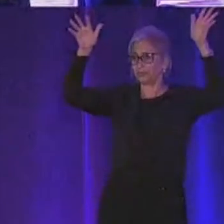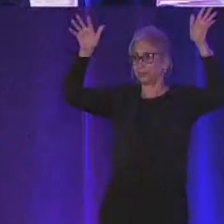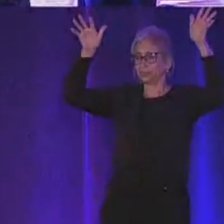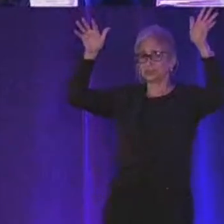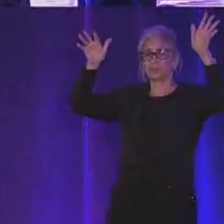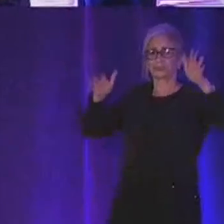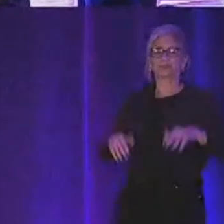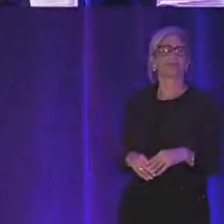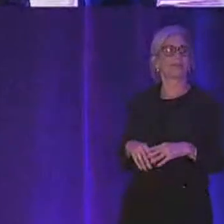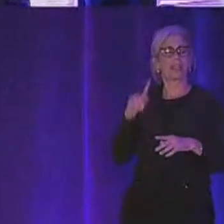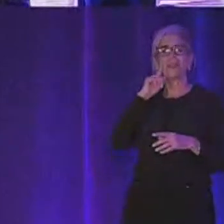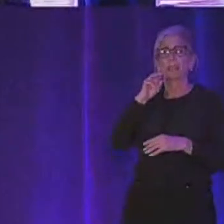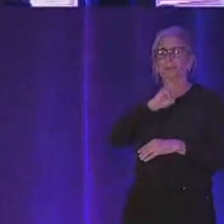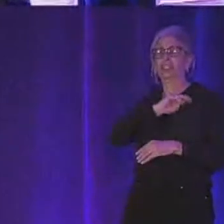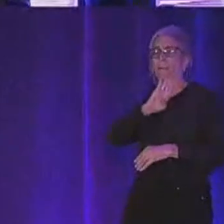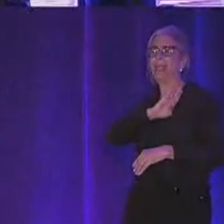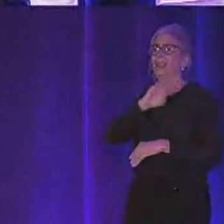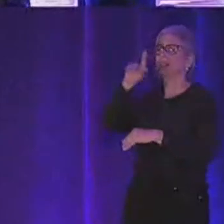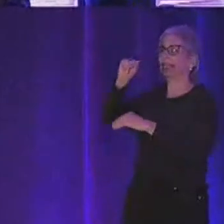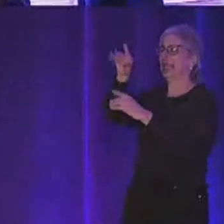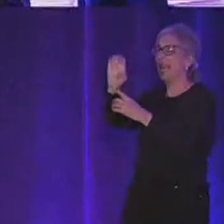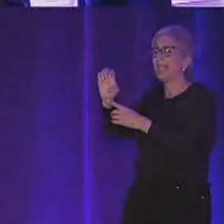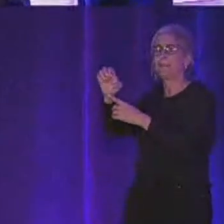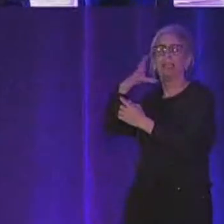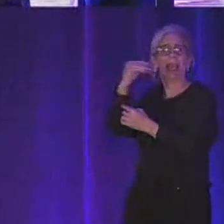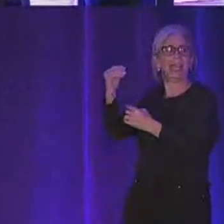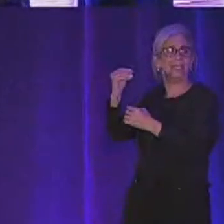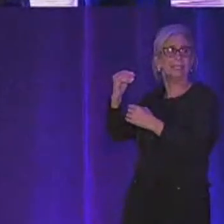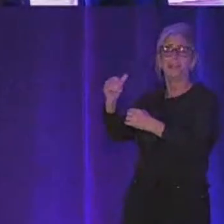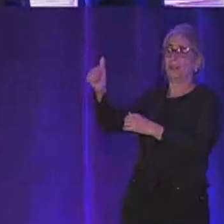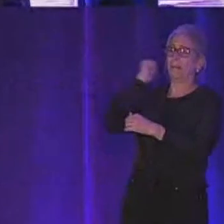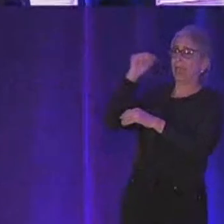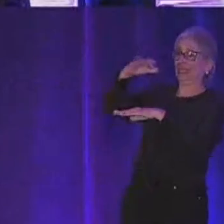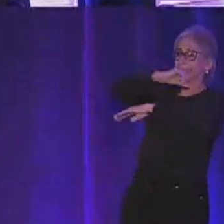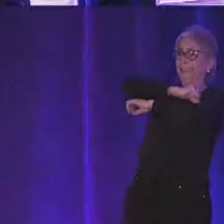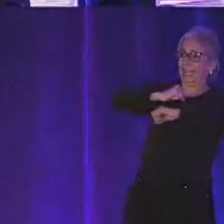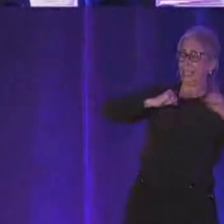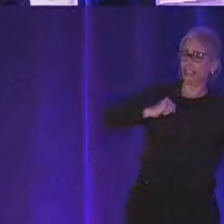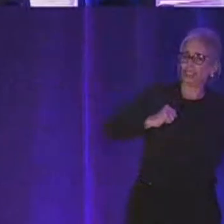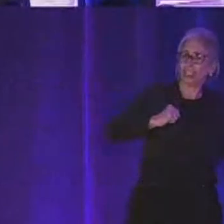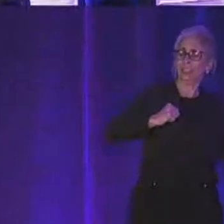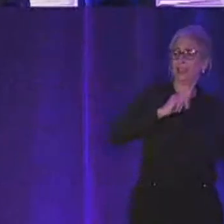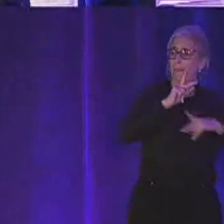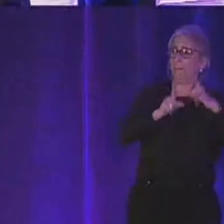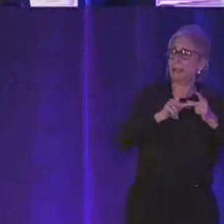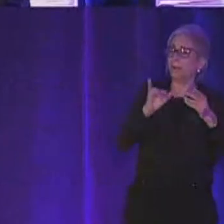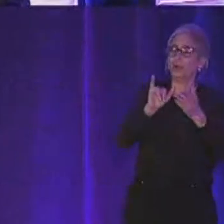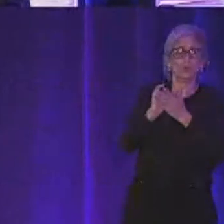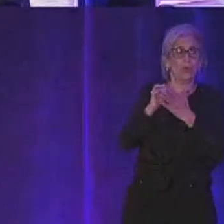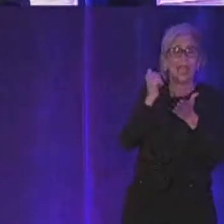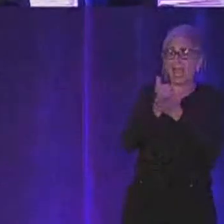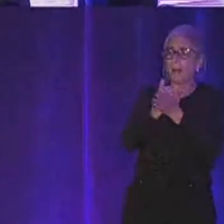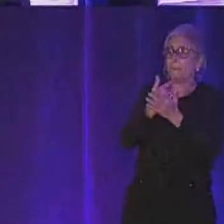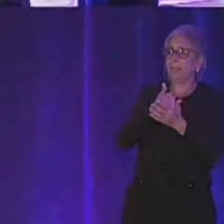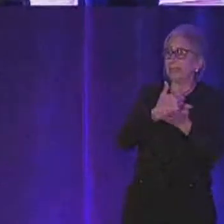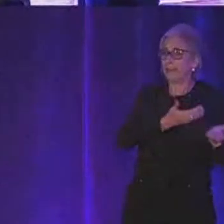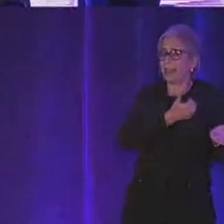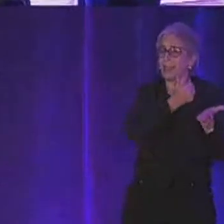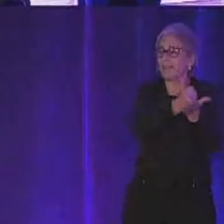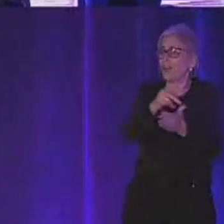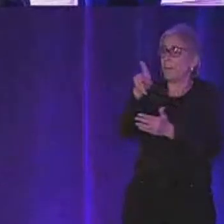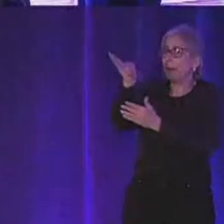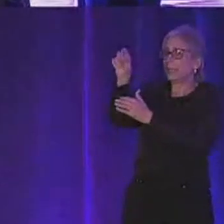I think of Michelle and Gabe, and even backstage there was Patrick who put who helped me come on stage. So give it up for